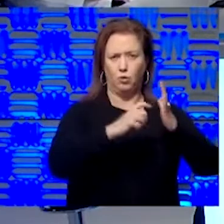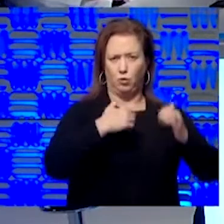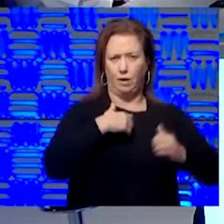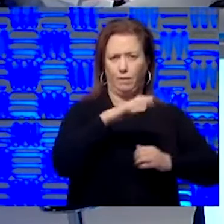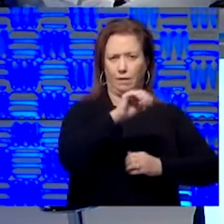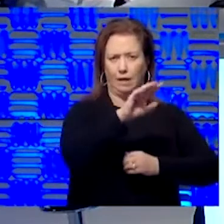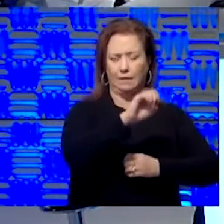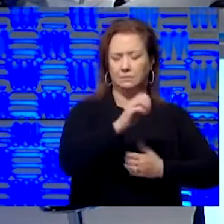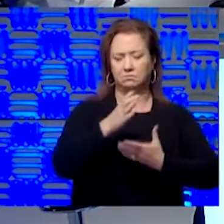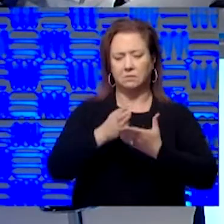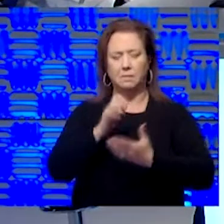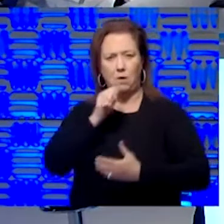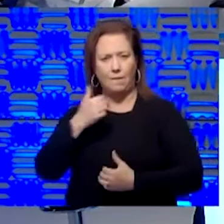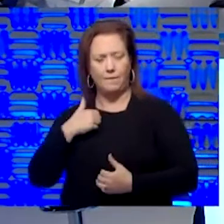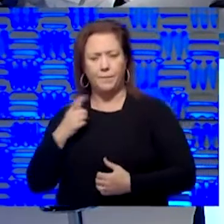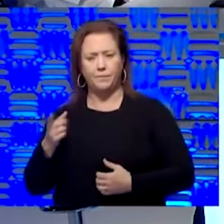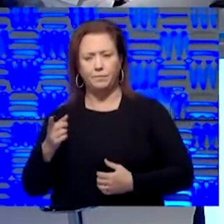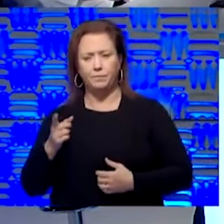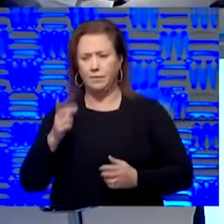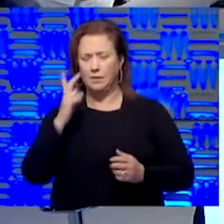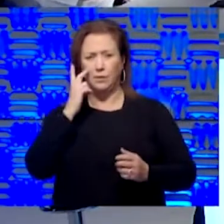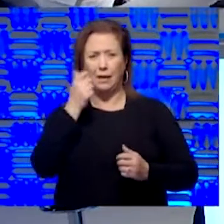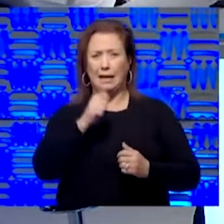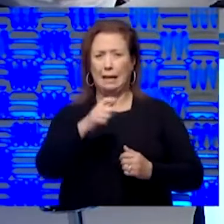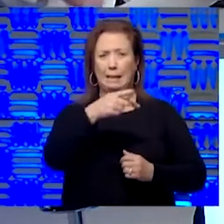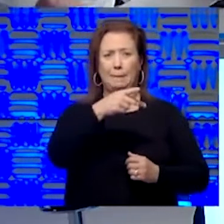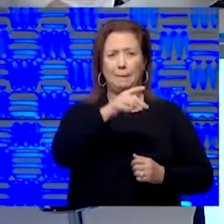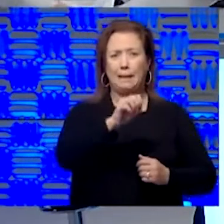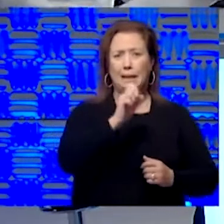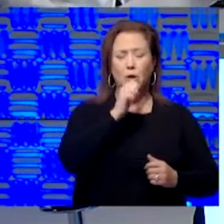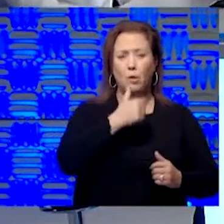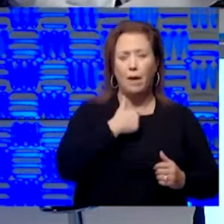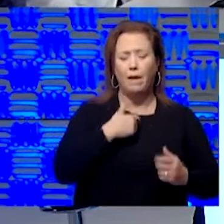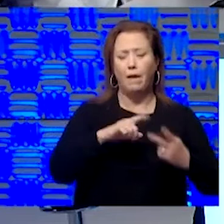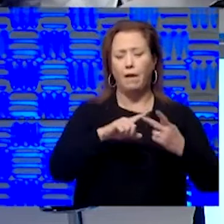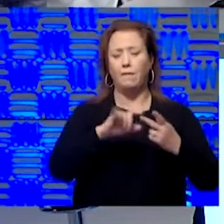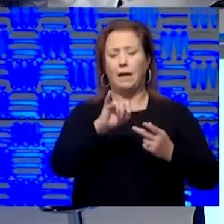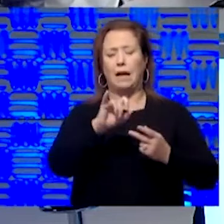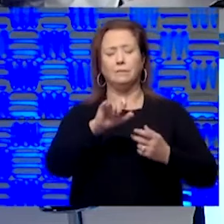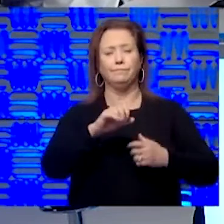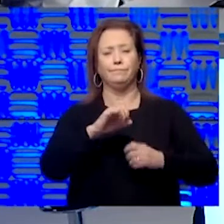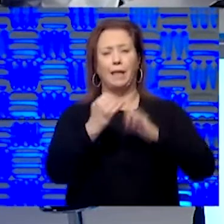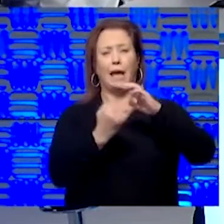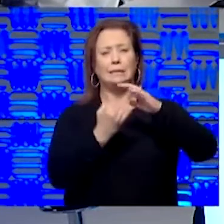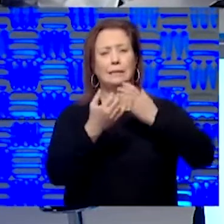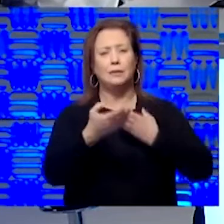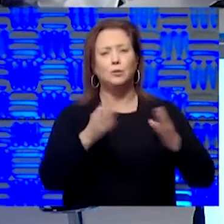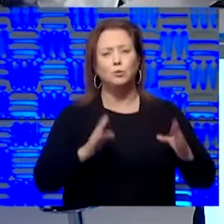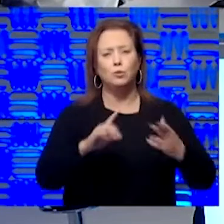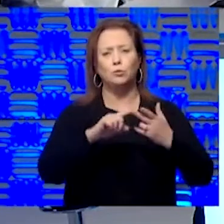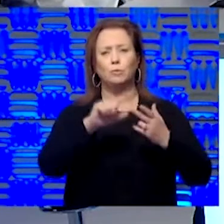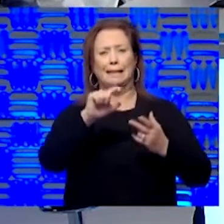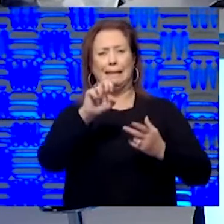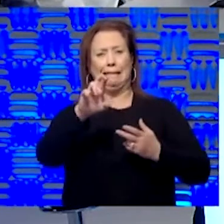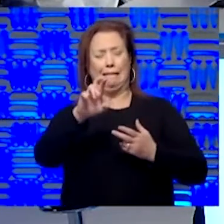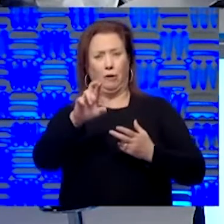in, items that you need, whether it's PPE, ventilators, isolation rooms, stuff like that, some gear, that you could see causing a problem